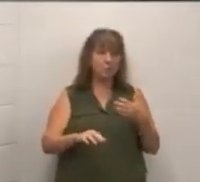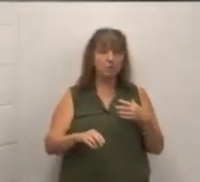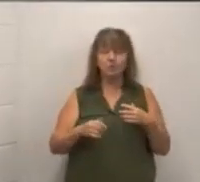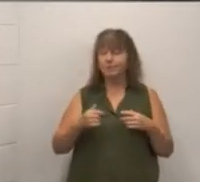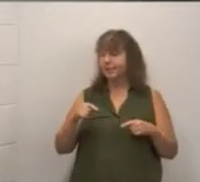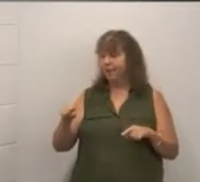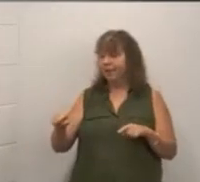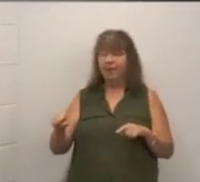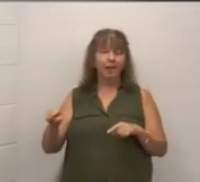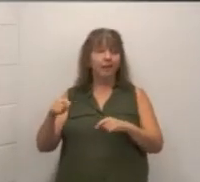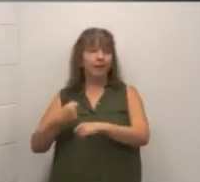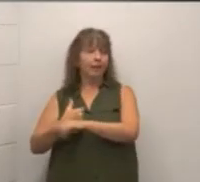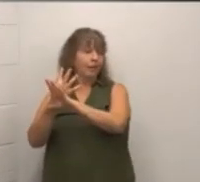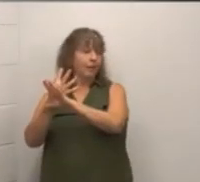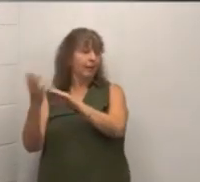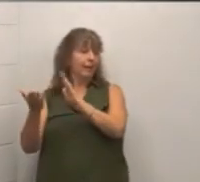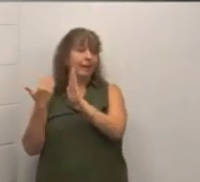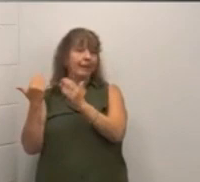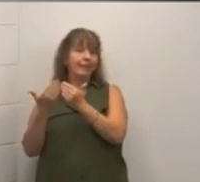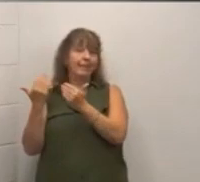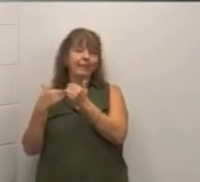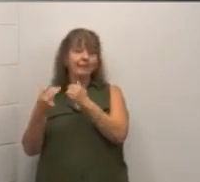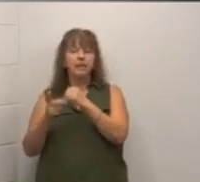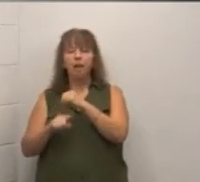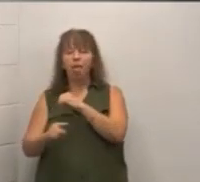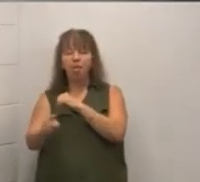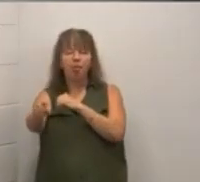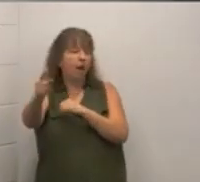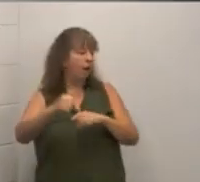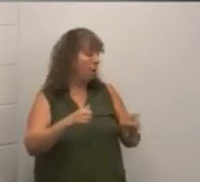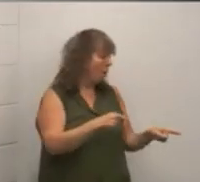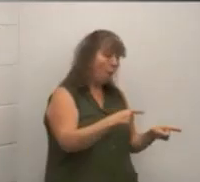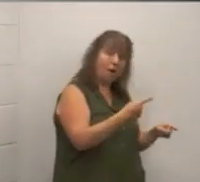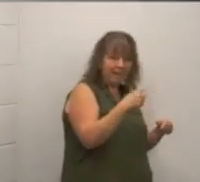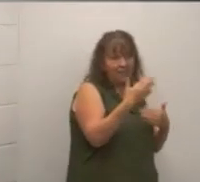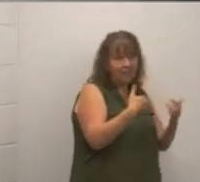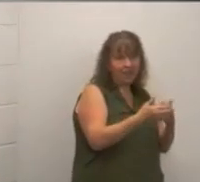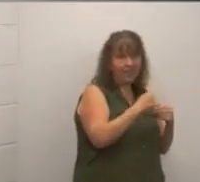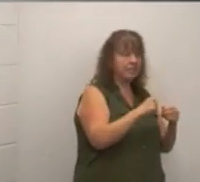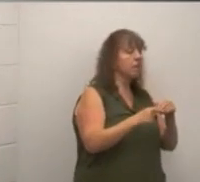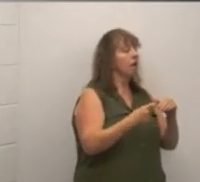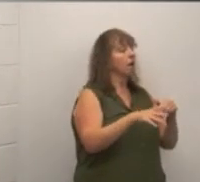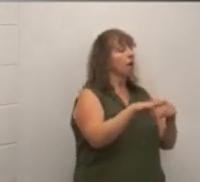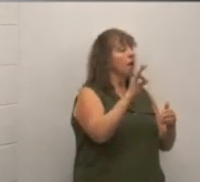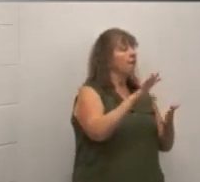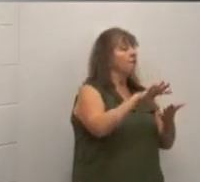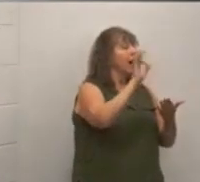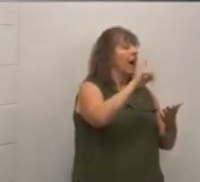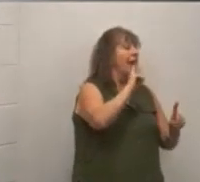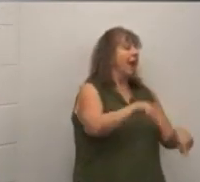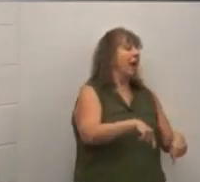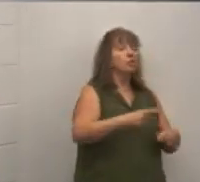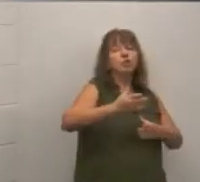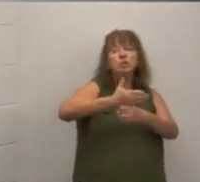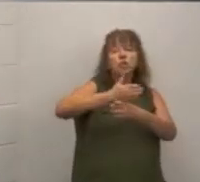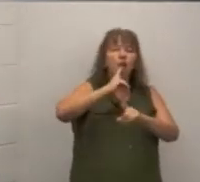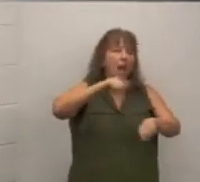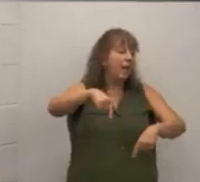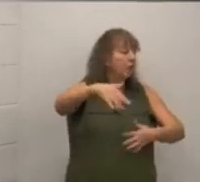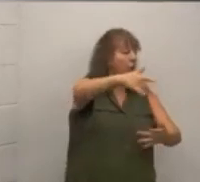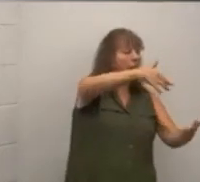the remote environment. We do expect our kids to uphold academic integrity and honesty. It's a